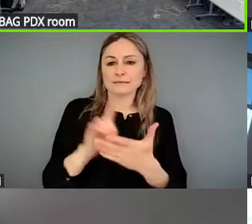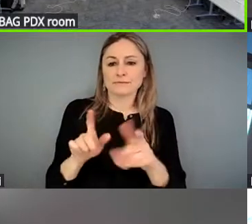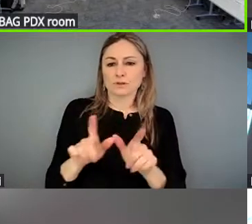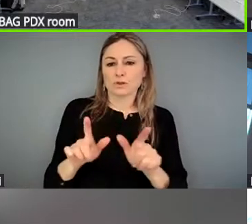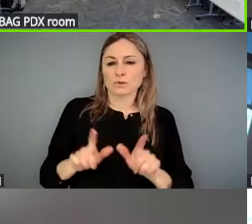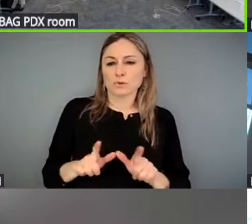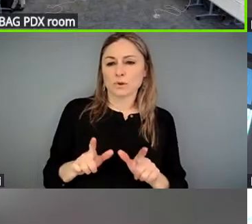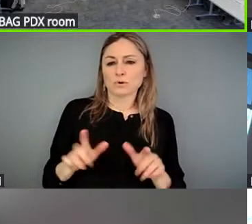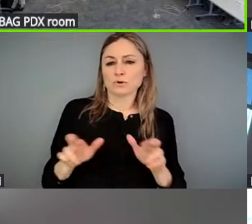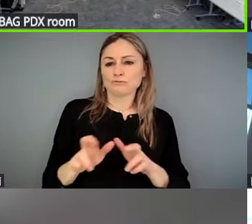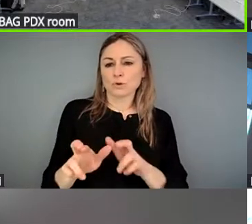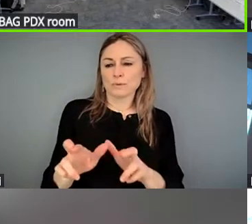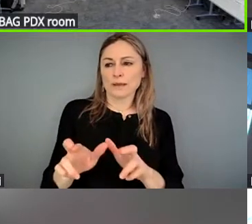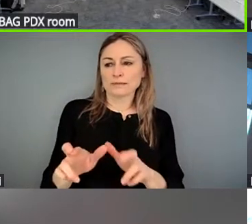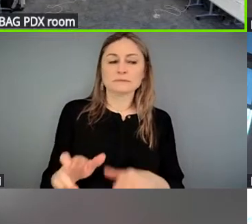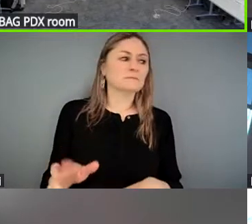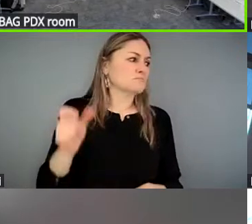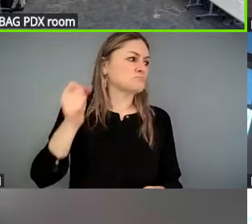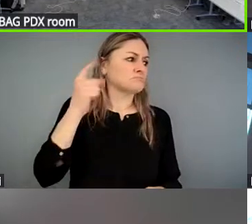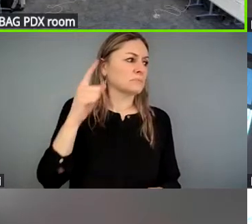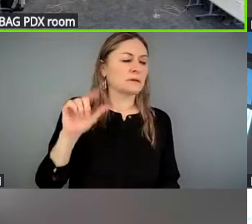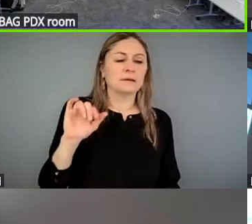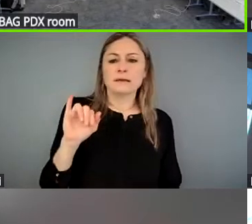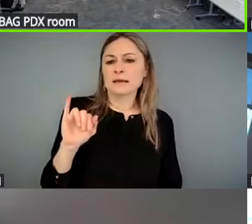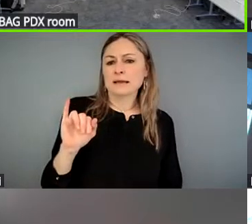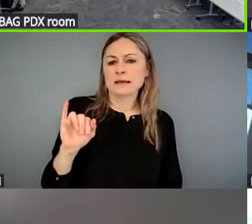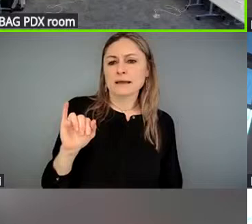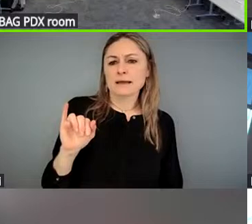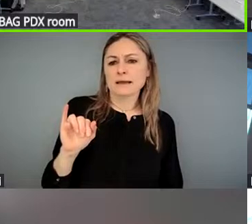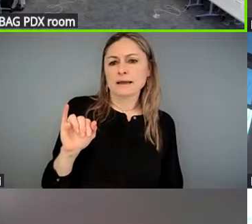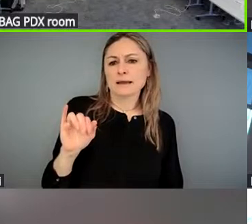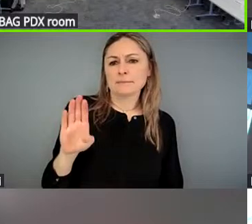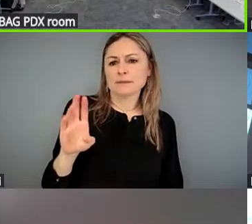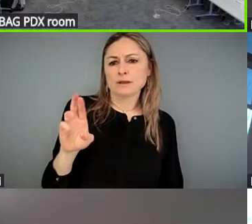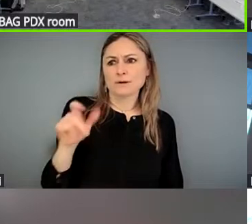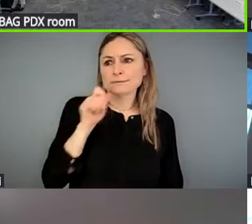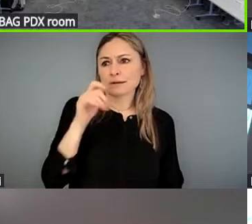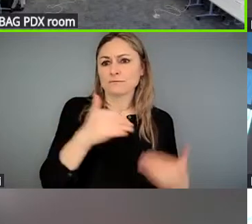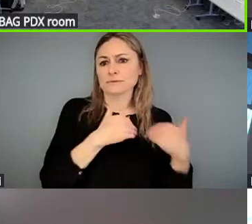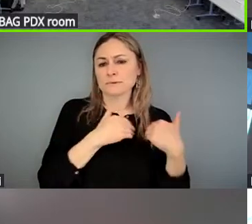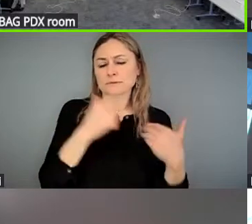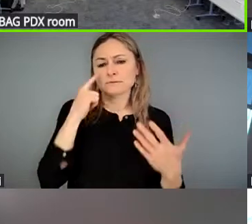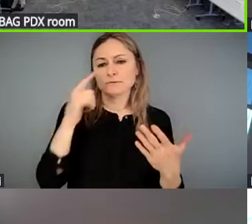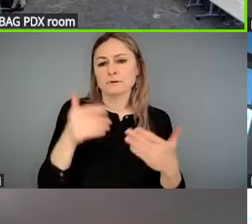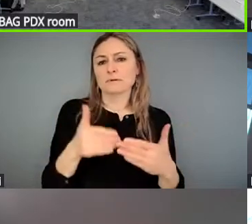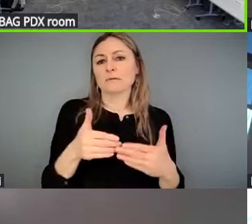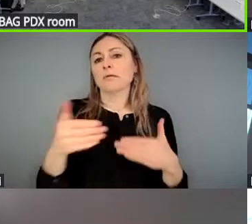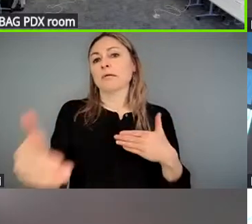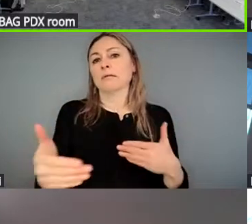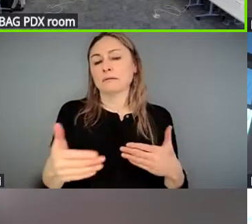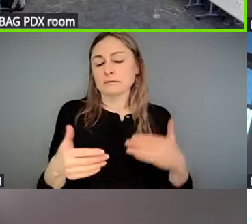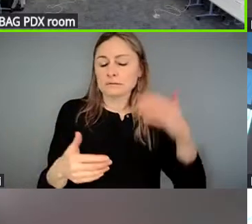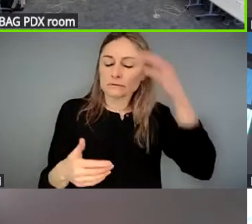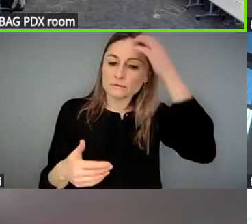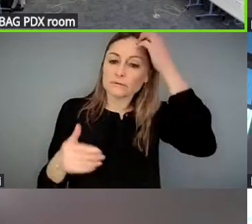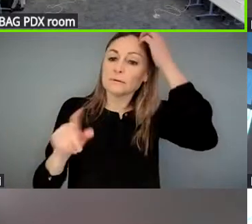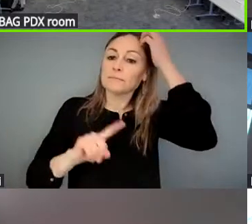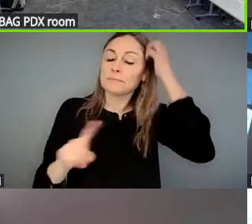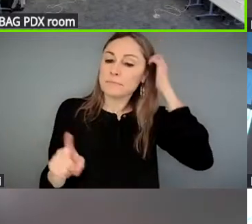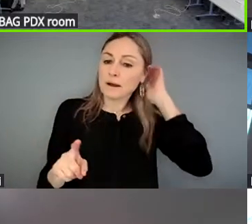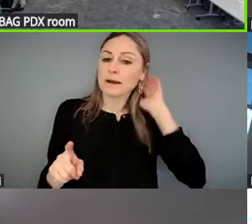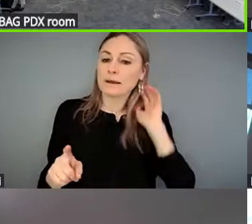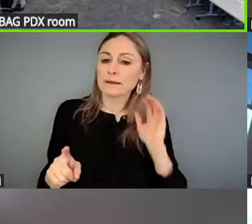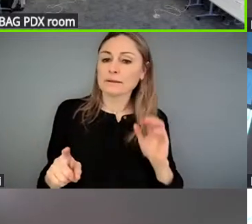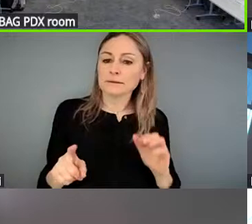So we understand that IVR is not responsible for like the next thing down the road, but where they place